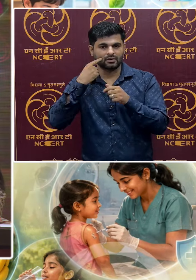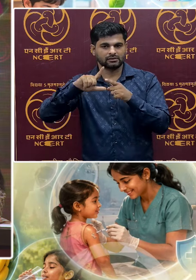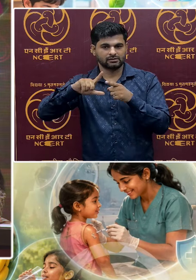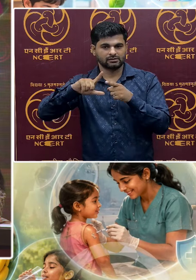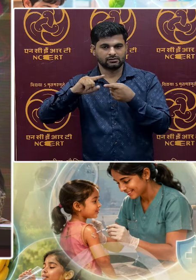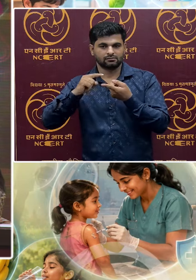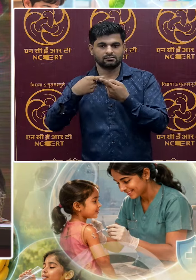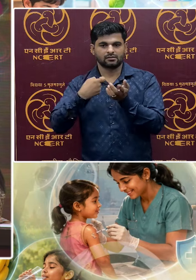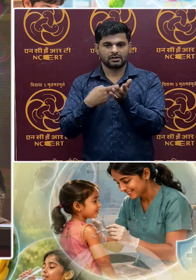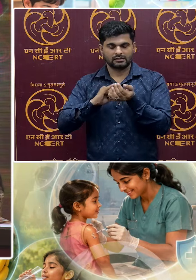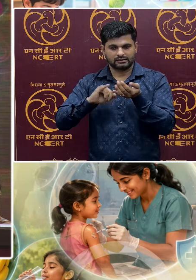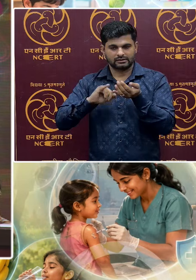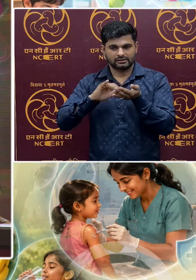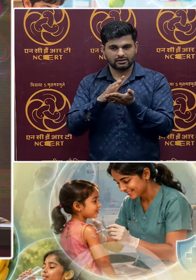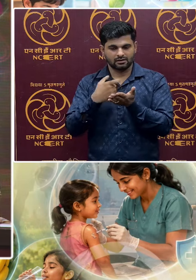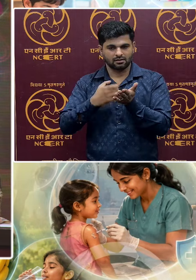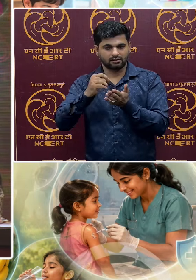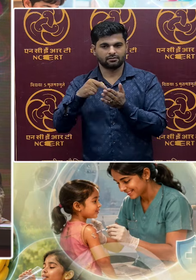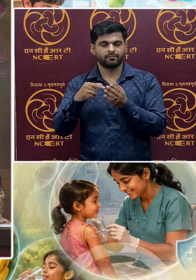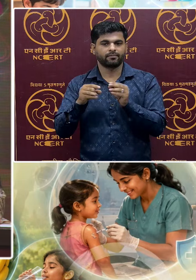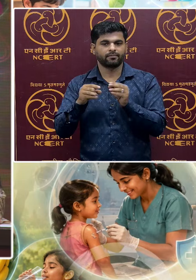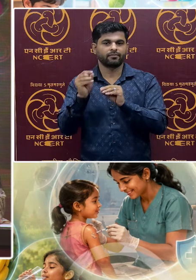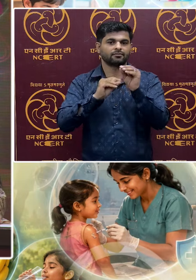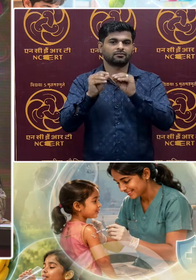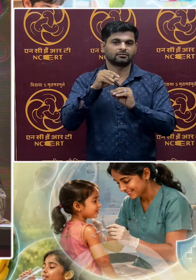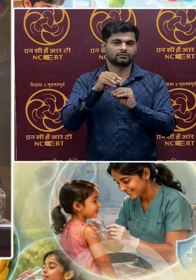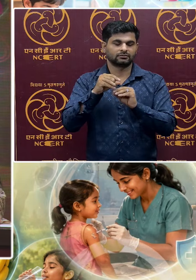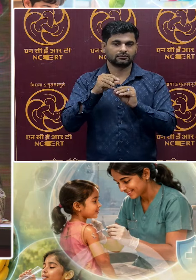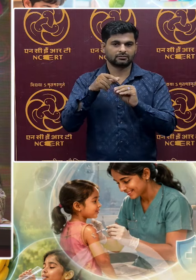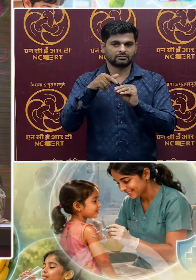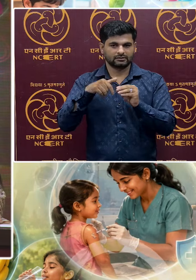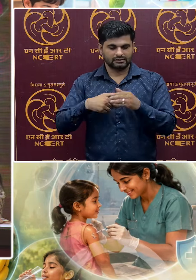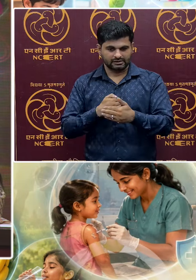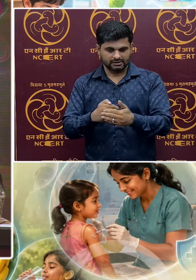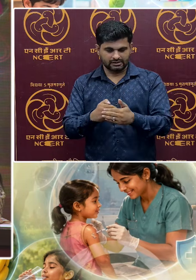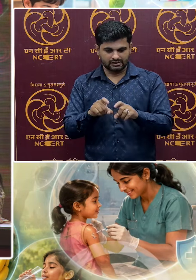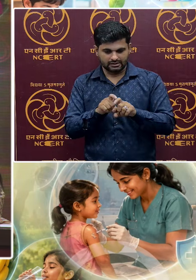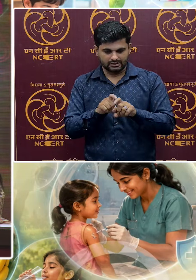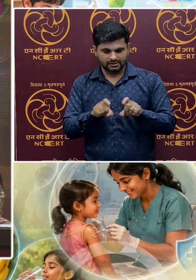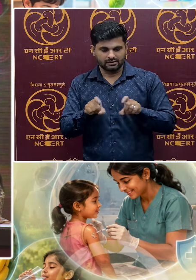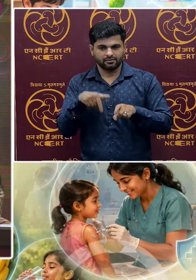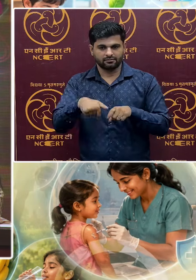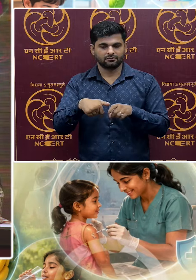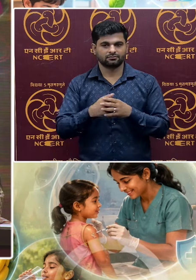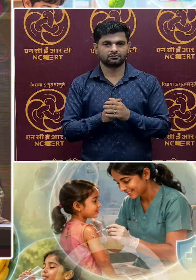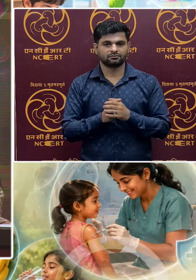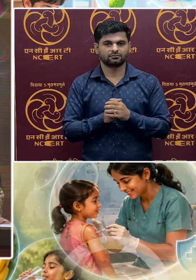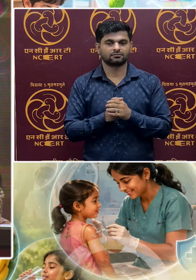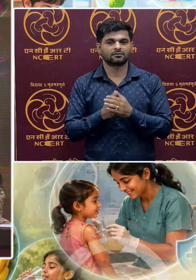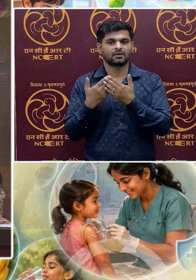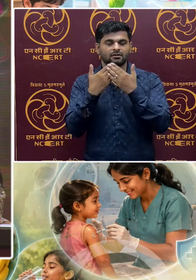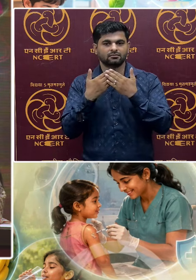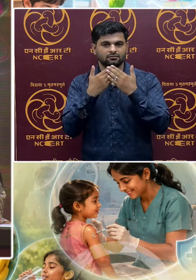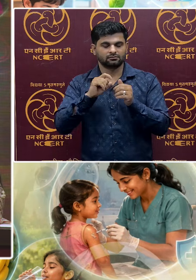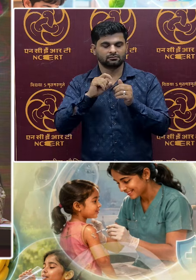interval. Okay. And you also mentioned about sanitation habits and everything, but in the school there